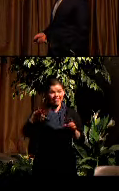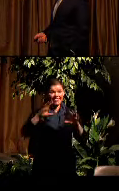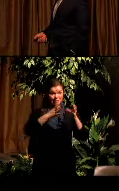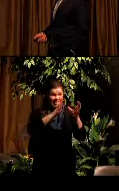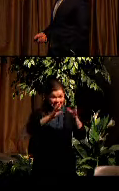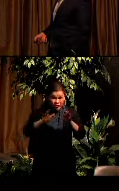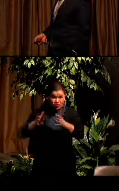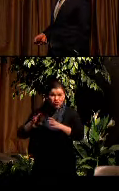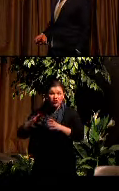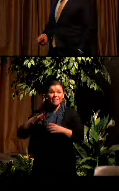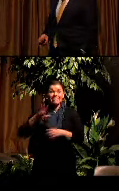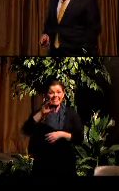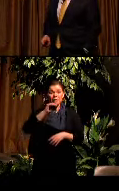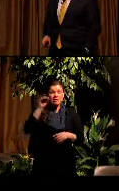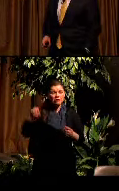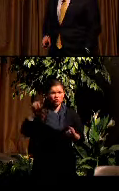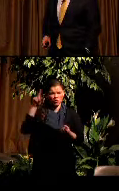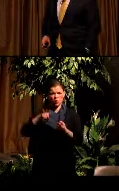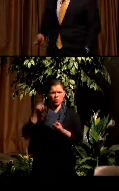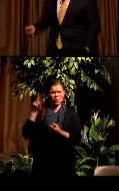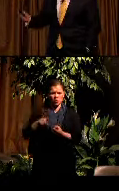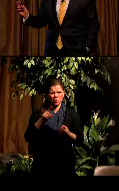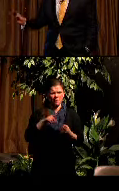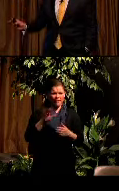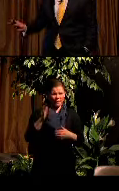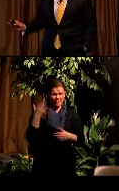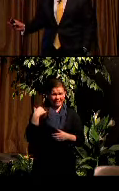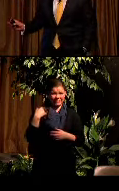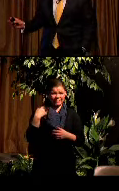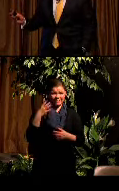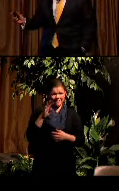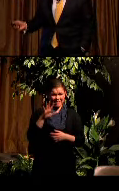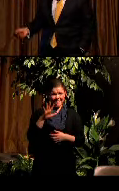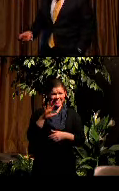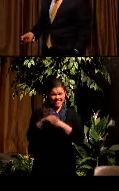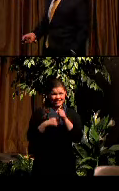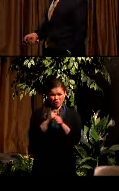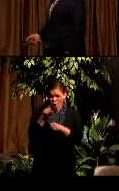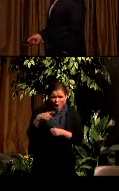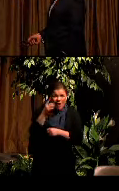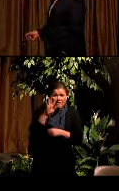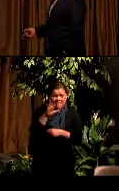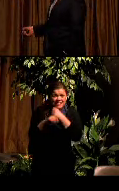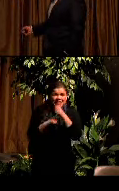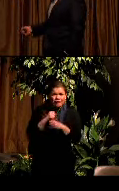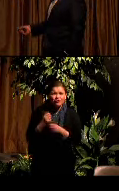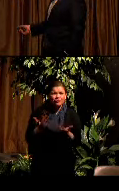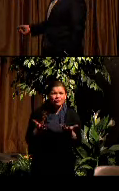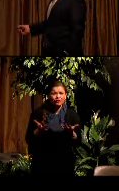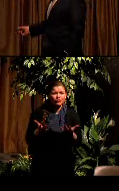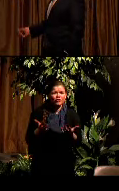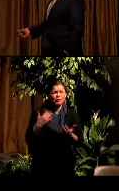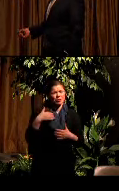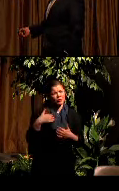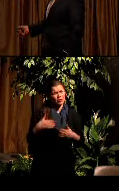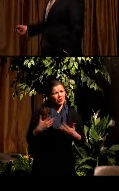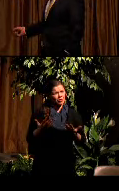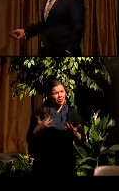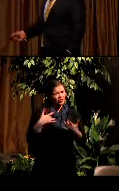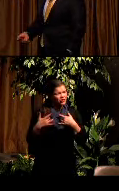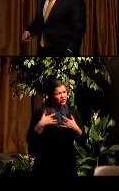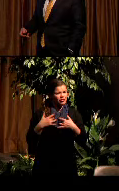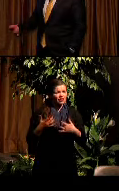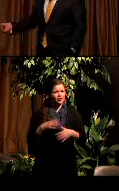their population size in the past 45 years. We're not quite at the 50, but we easily could be. Species like the eastern